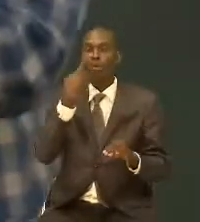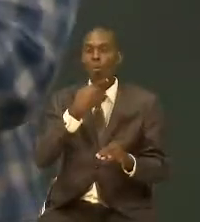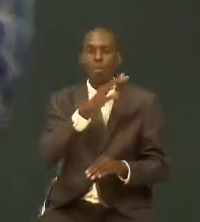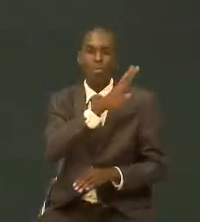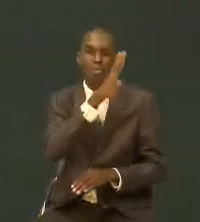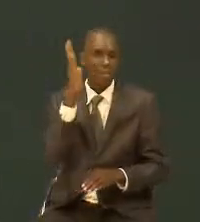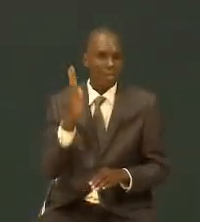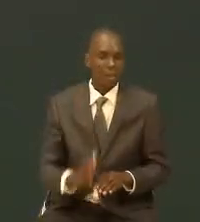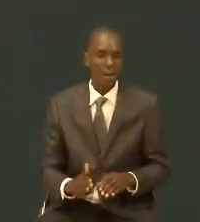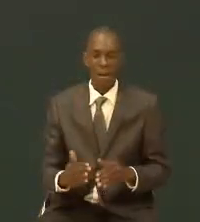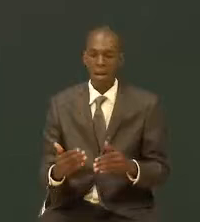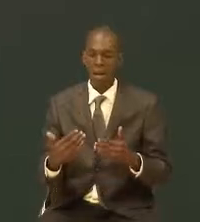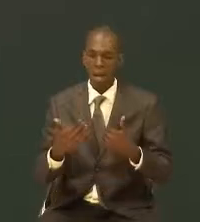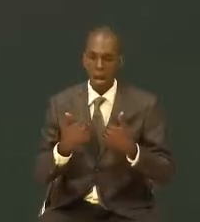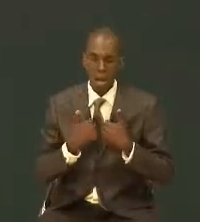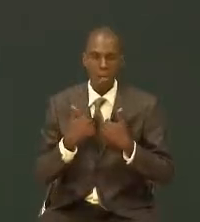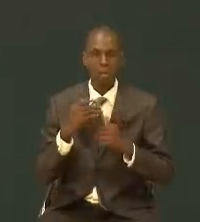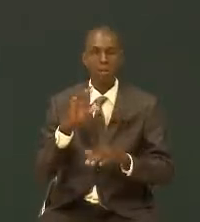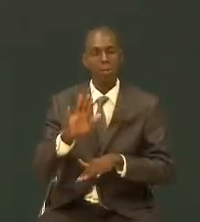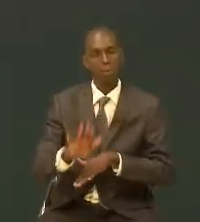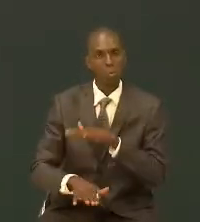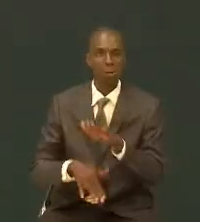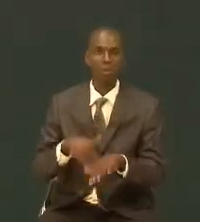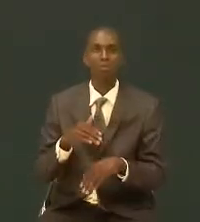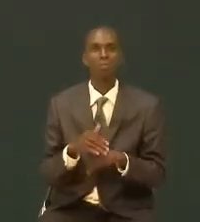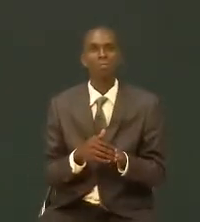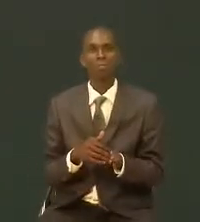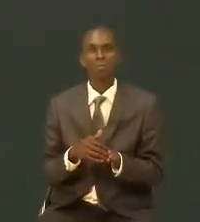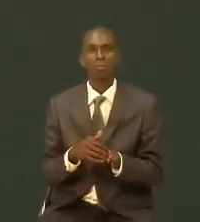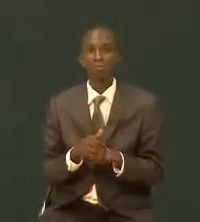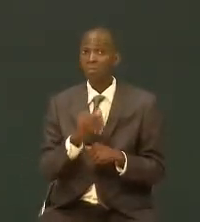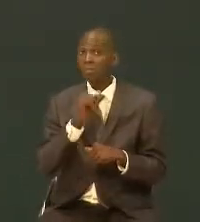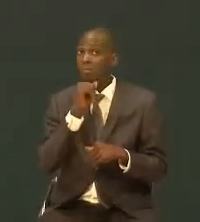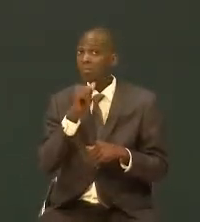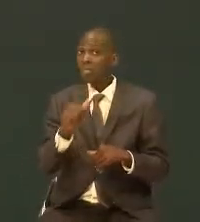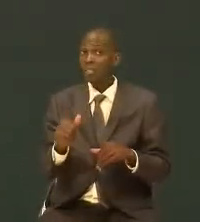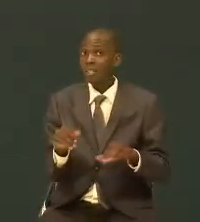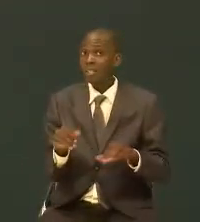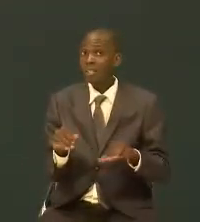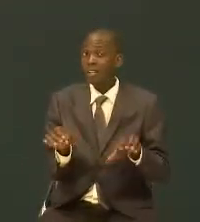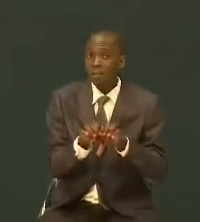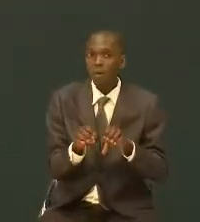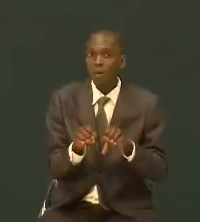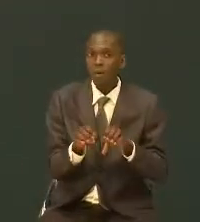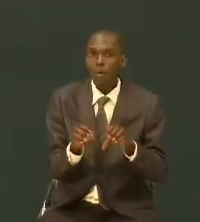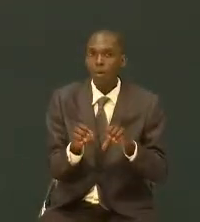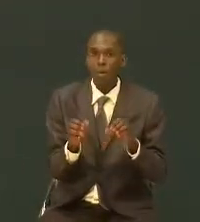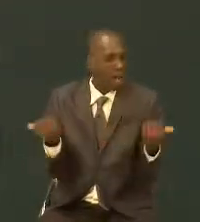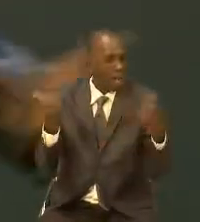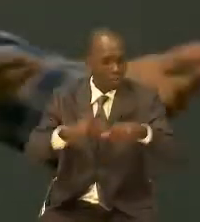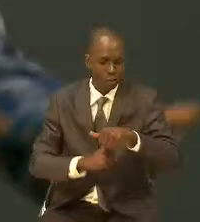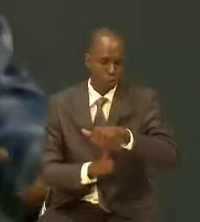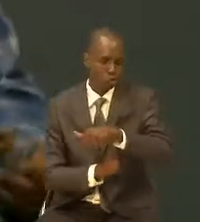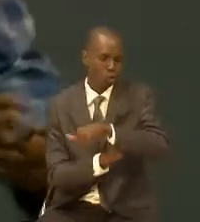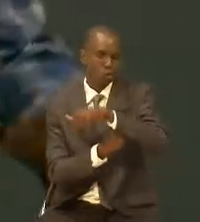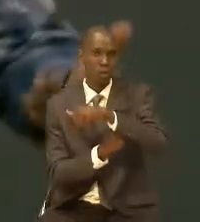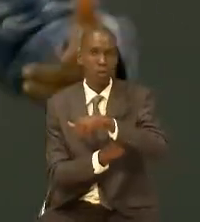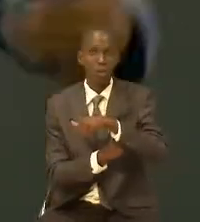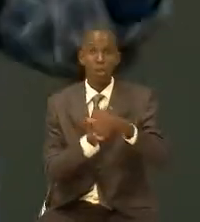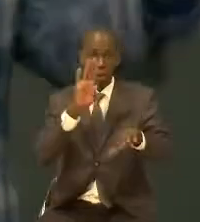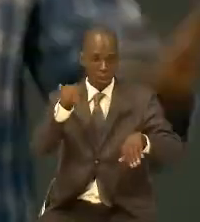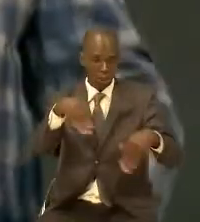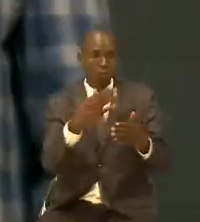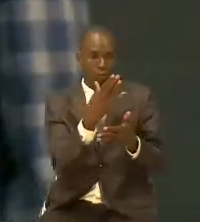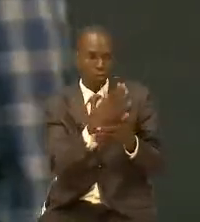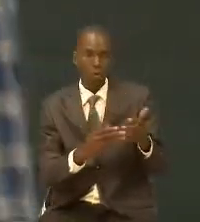never at work not even with any support give him some support